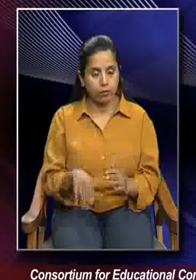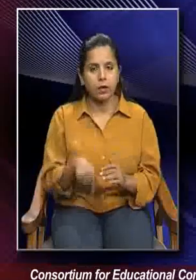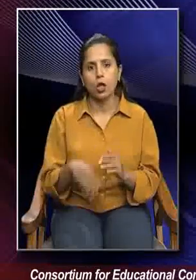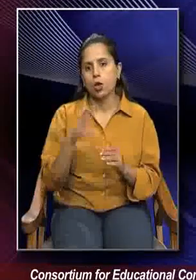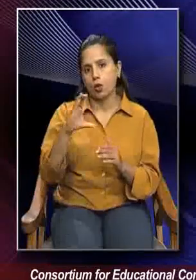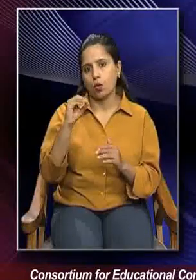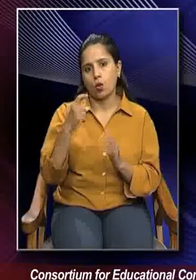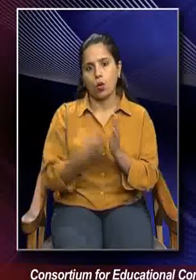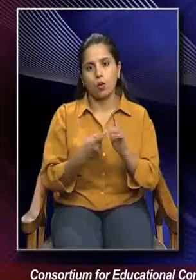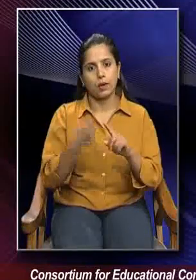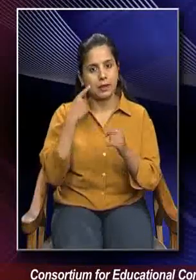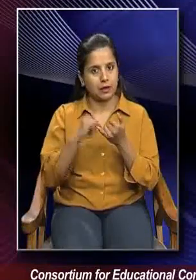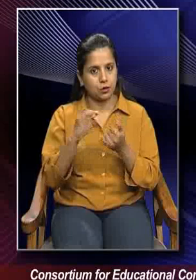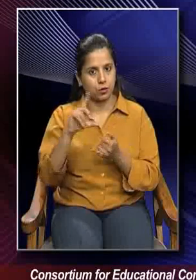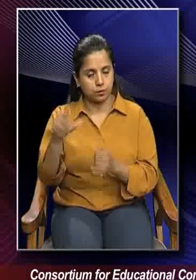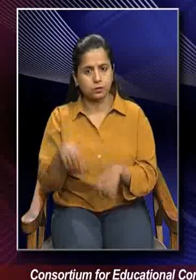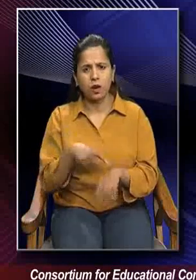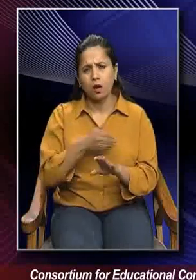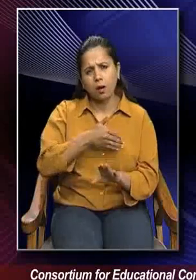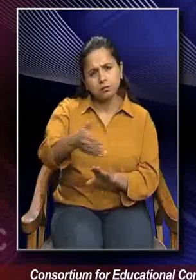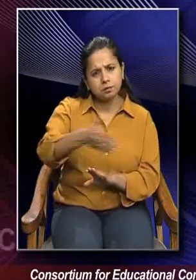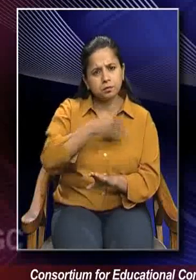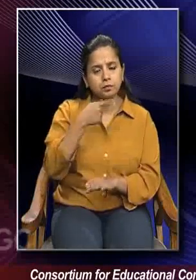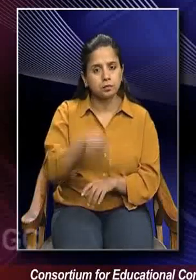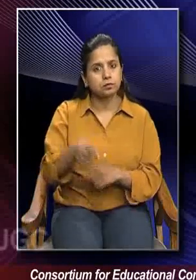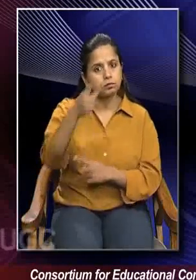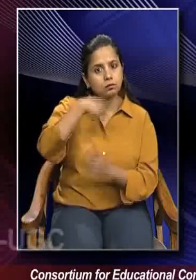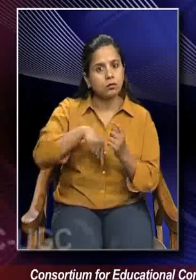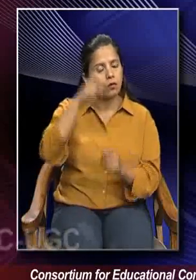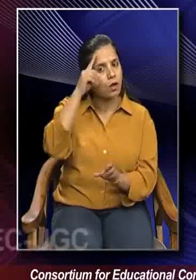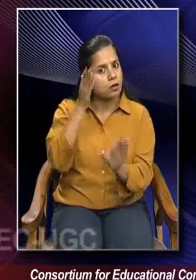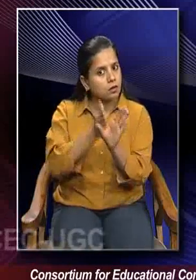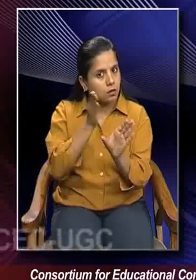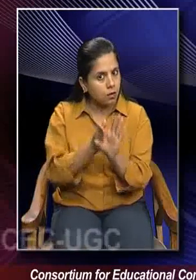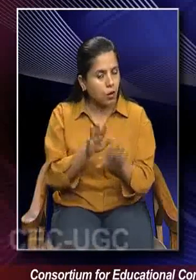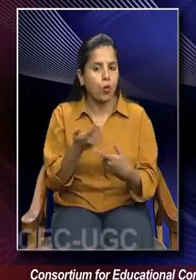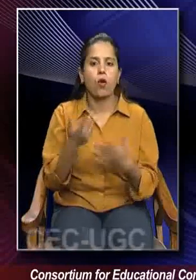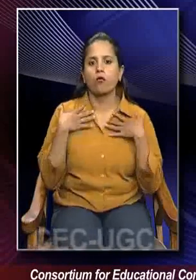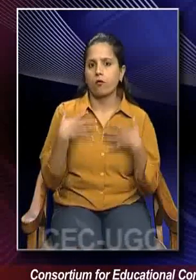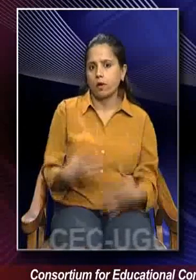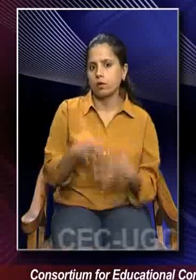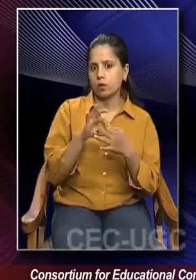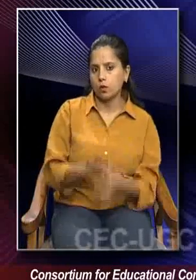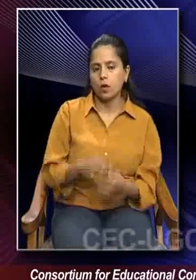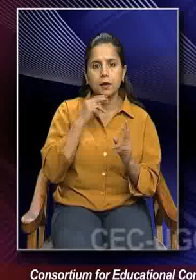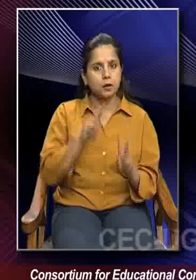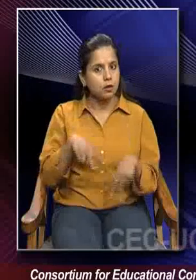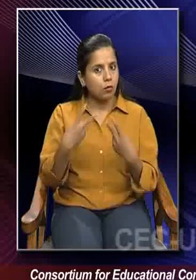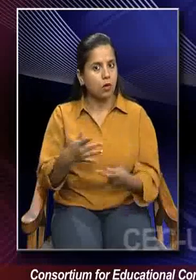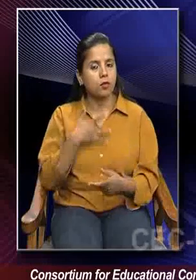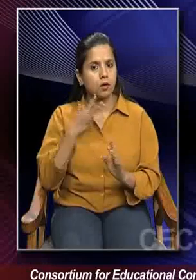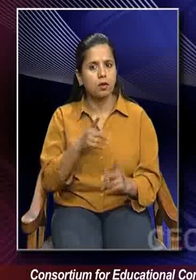cortisols. Over time, these psychological and physiological responses